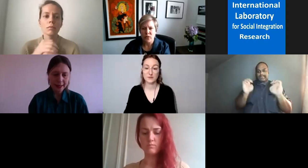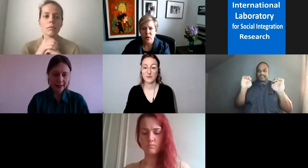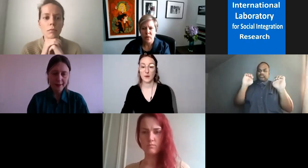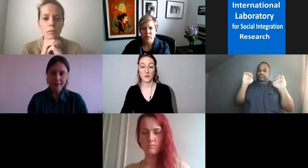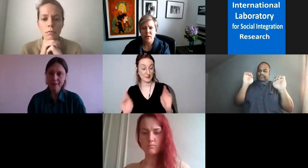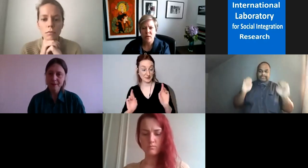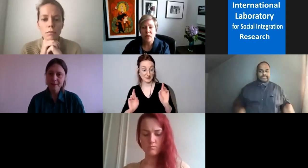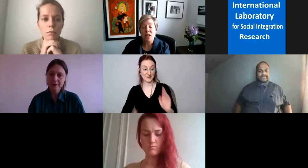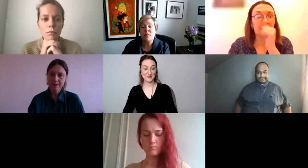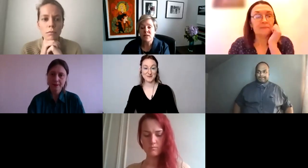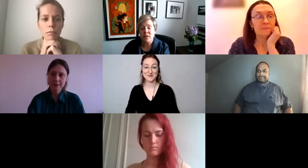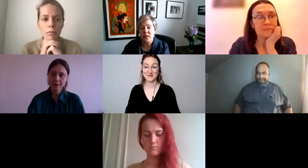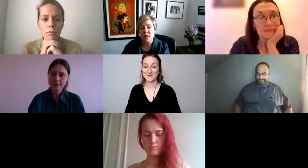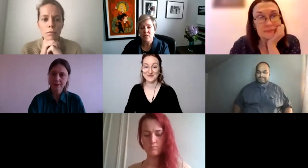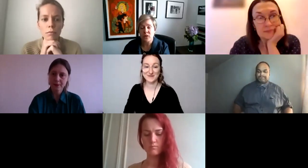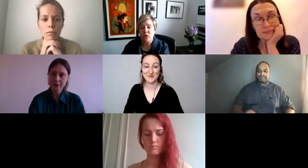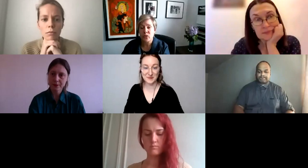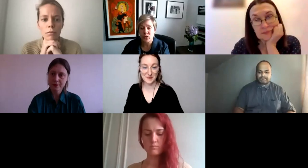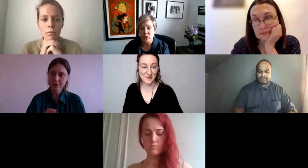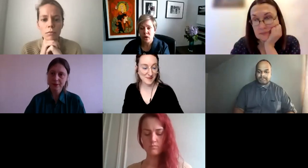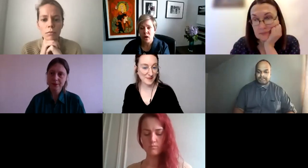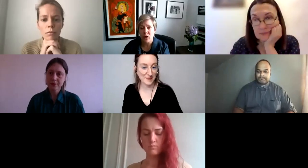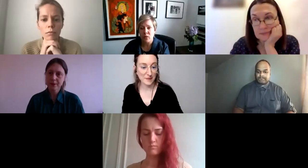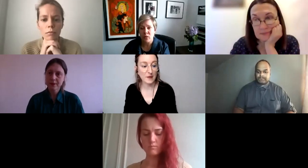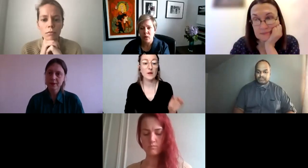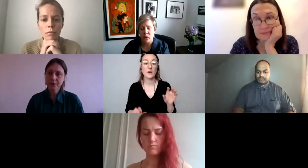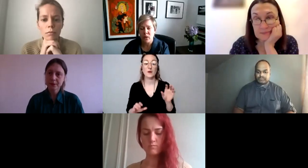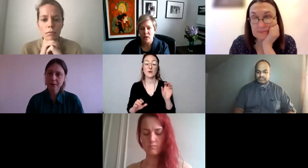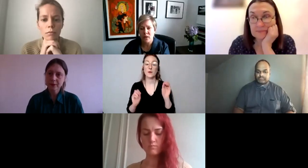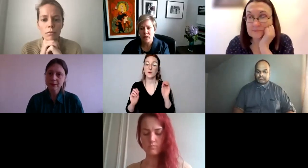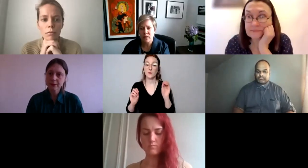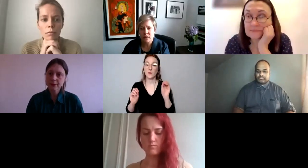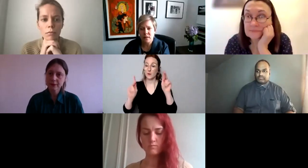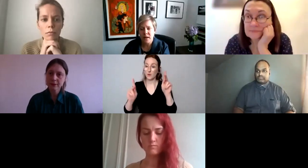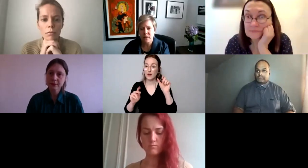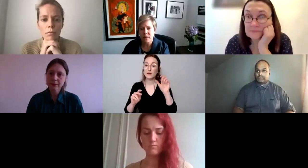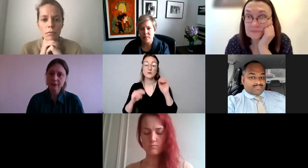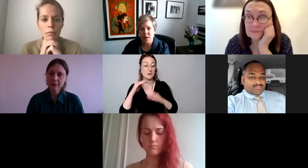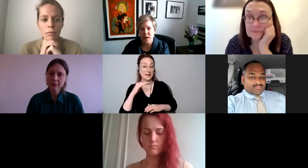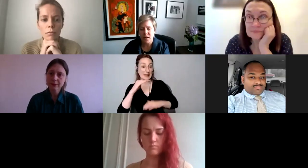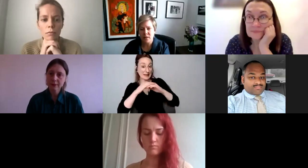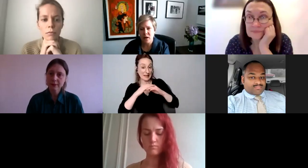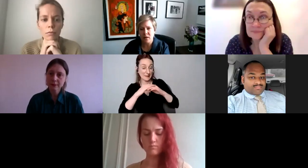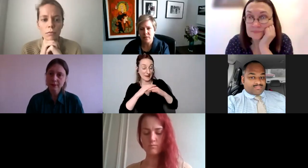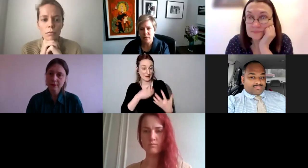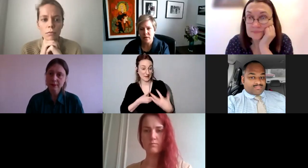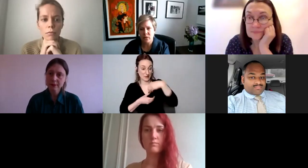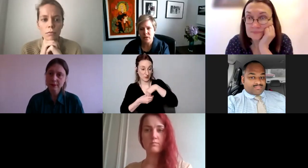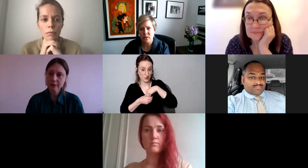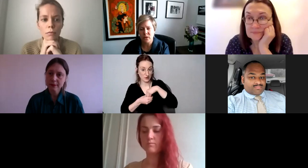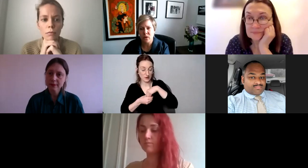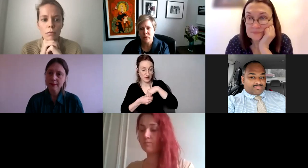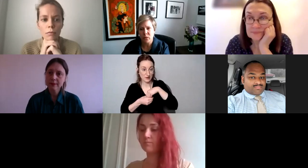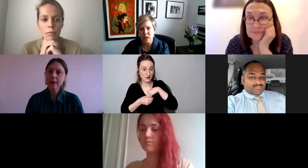Right, so the limits of inclusion are one thing that the case of